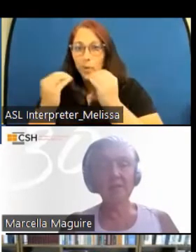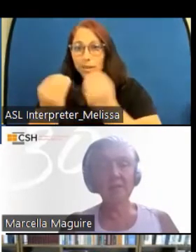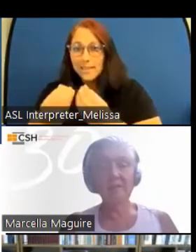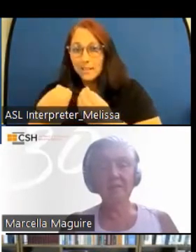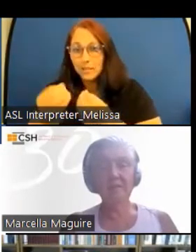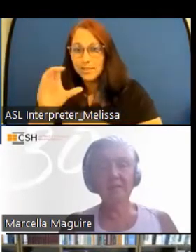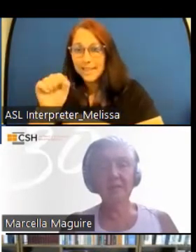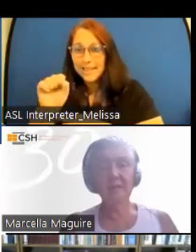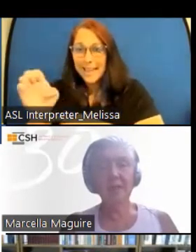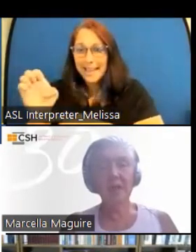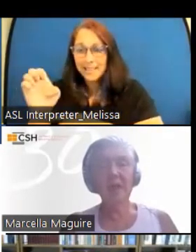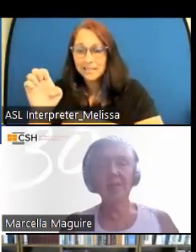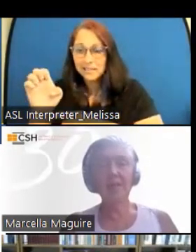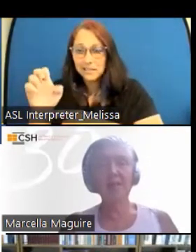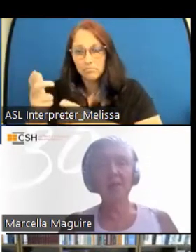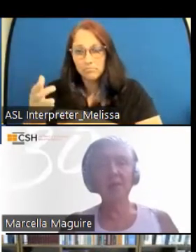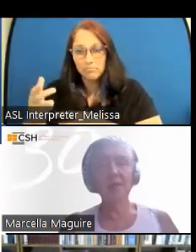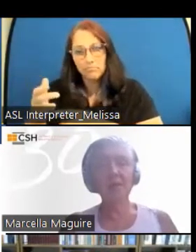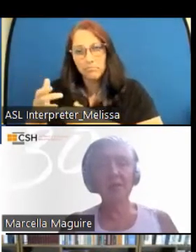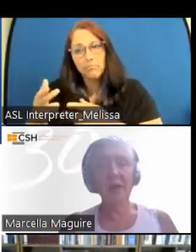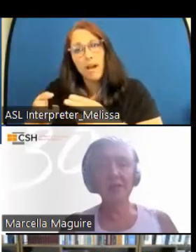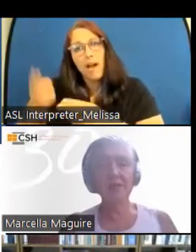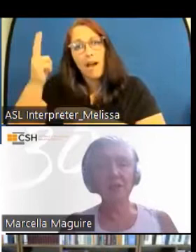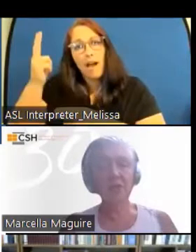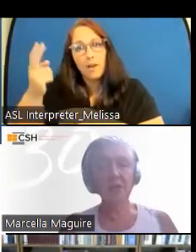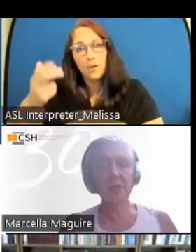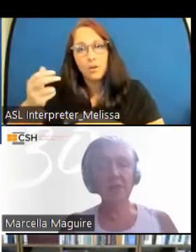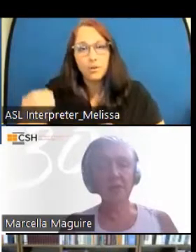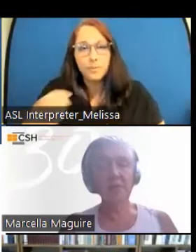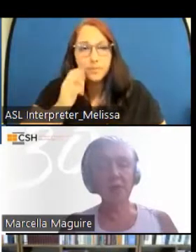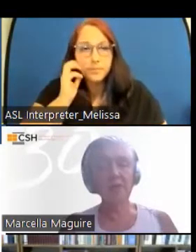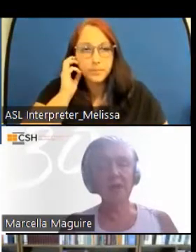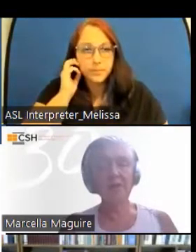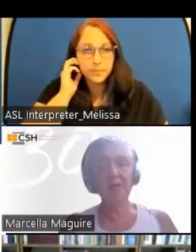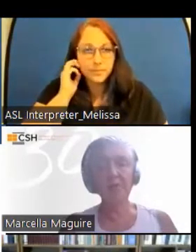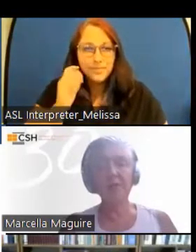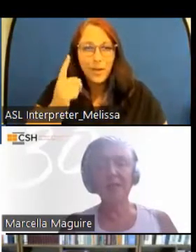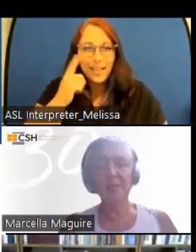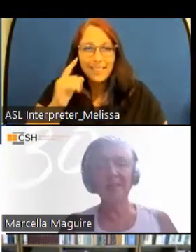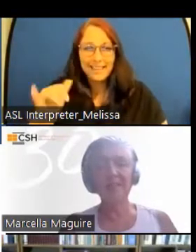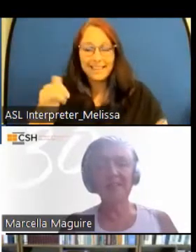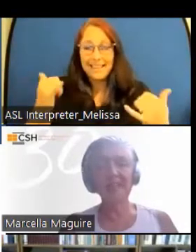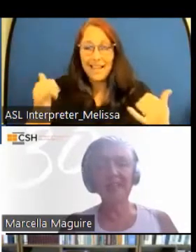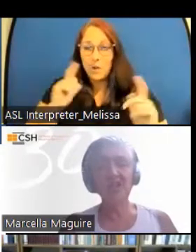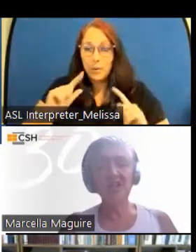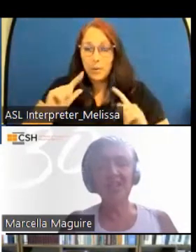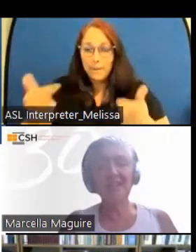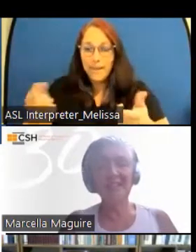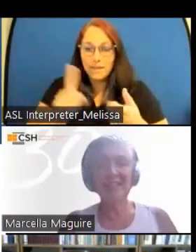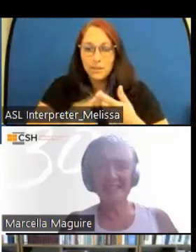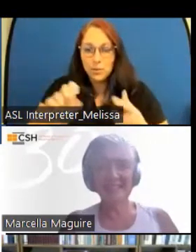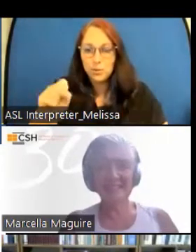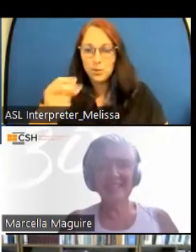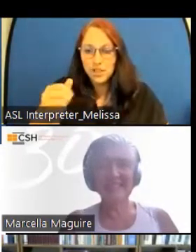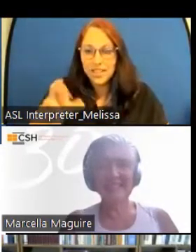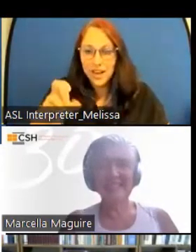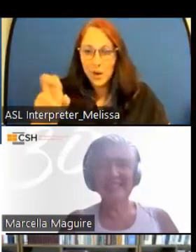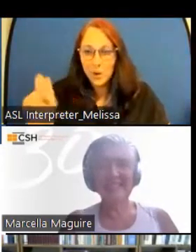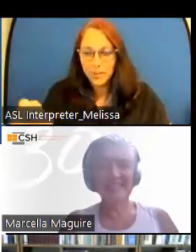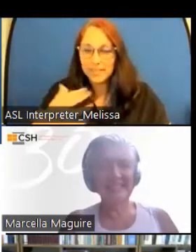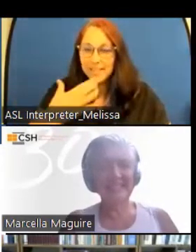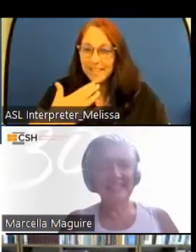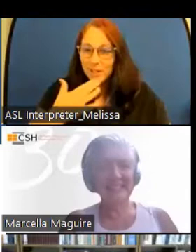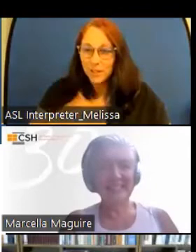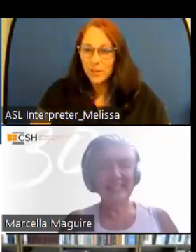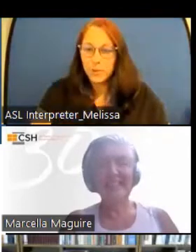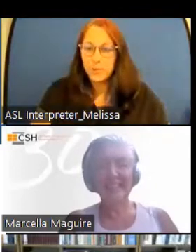please. And I believe with this, I pass it over to Sharon from Department of Housing and Urban Development. Thanks, Sharon. Absolutely. Thank you for